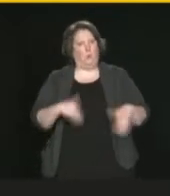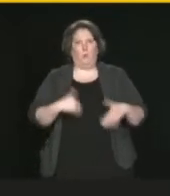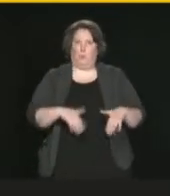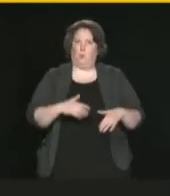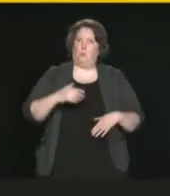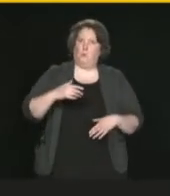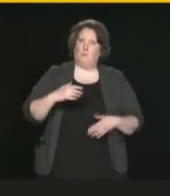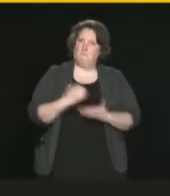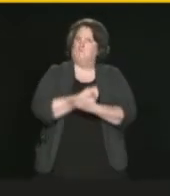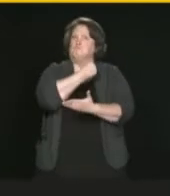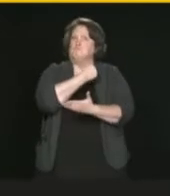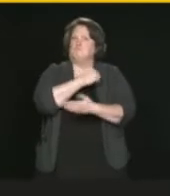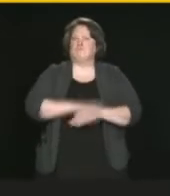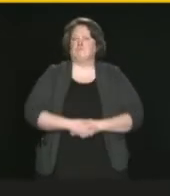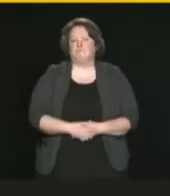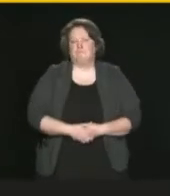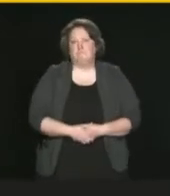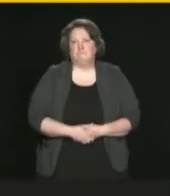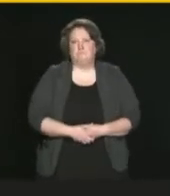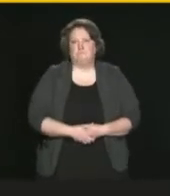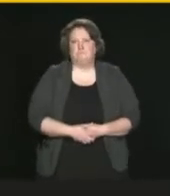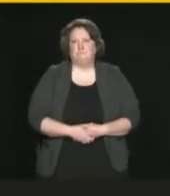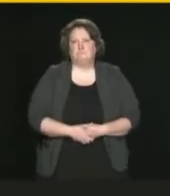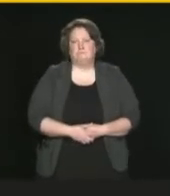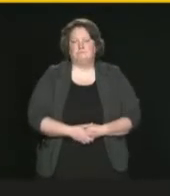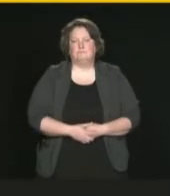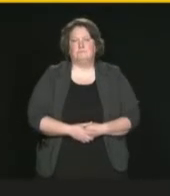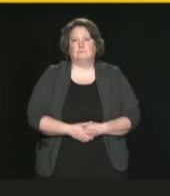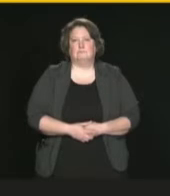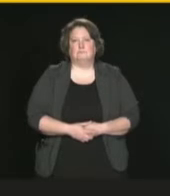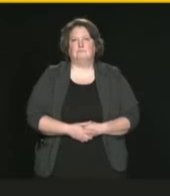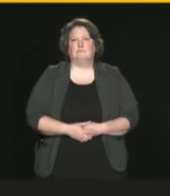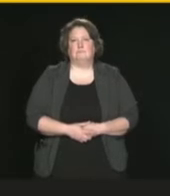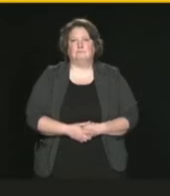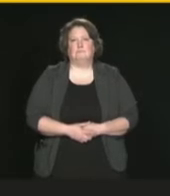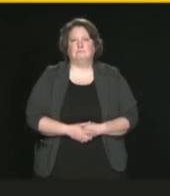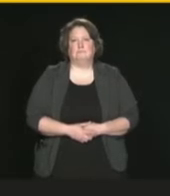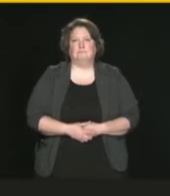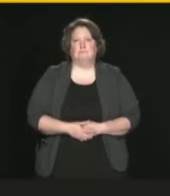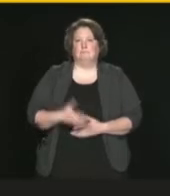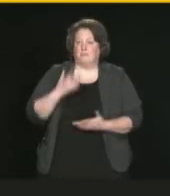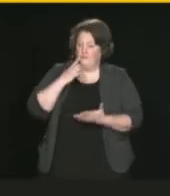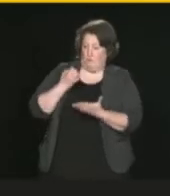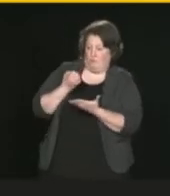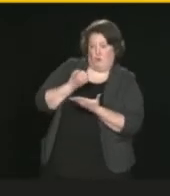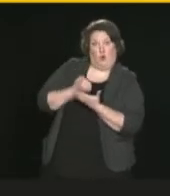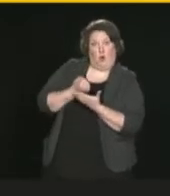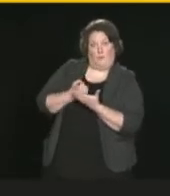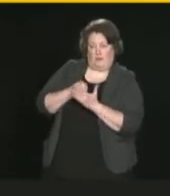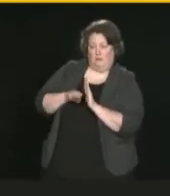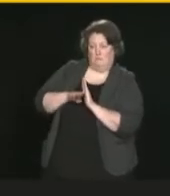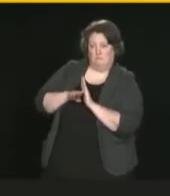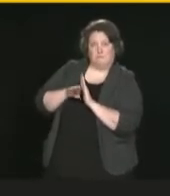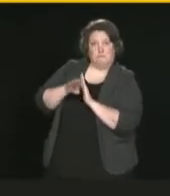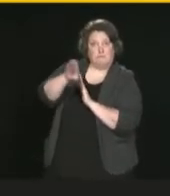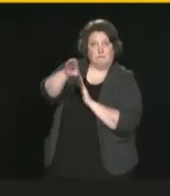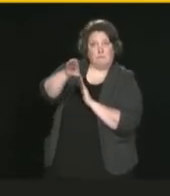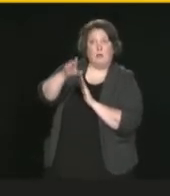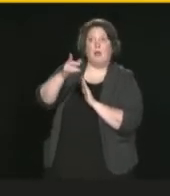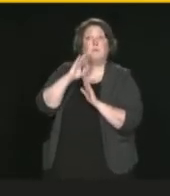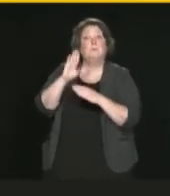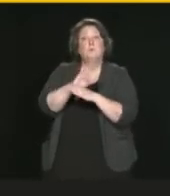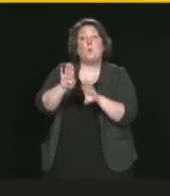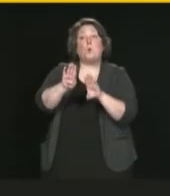in an economy that's functioning on all cylinders in the next few months, we won't need the